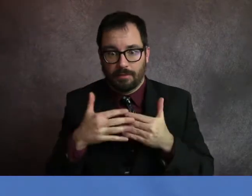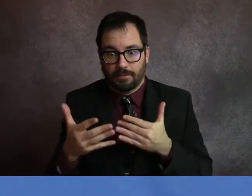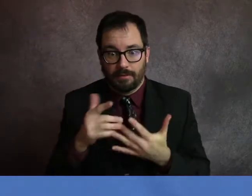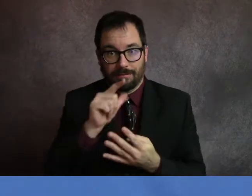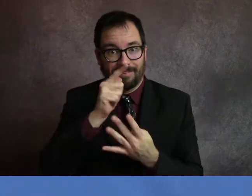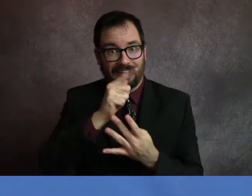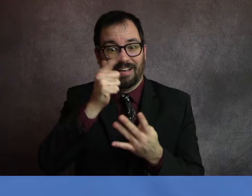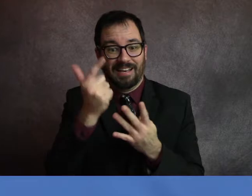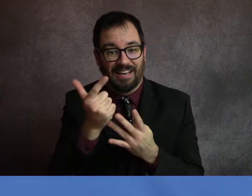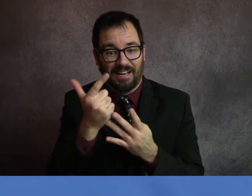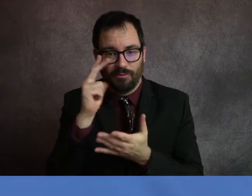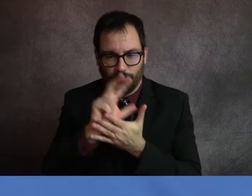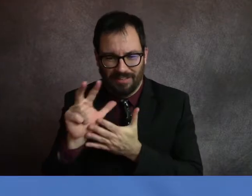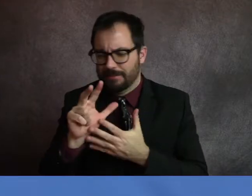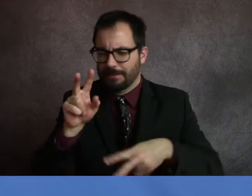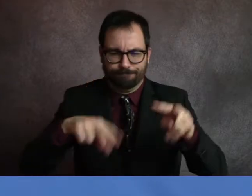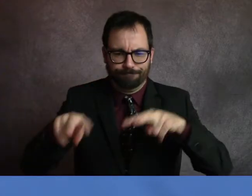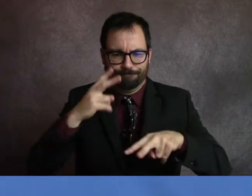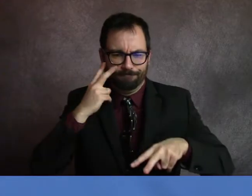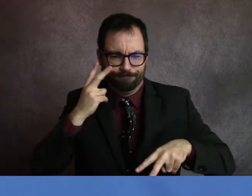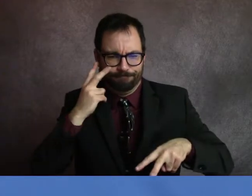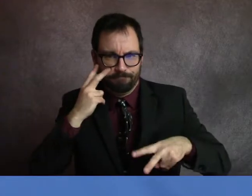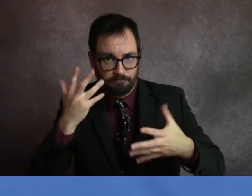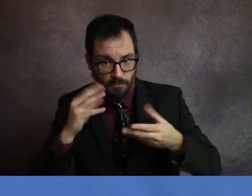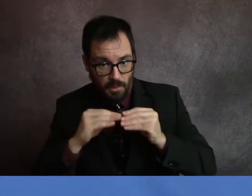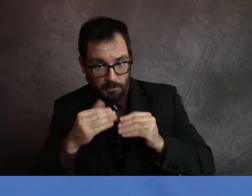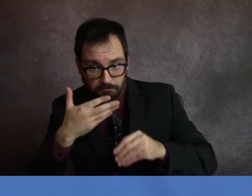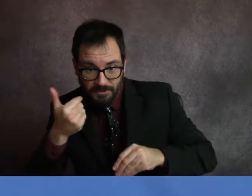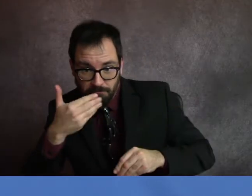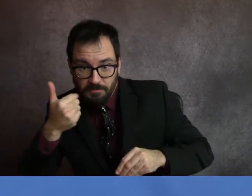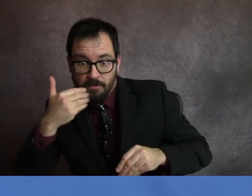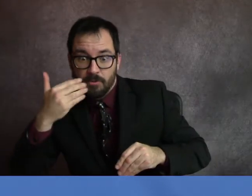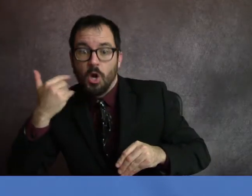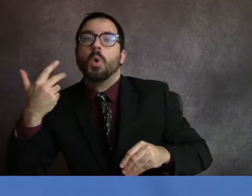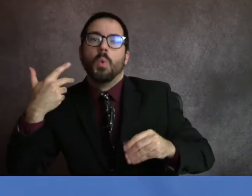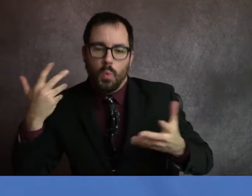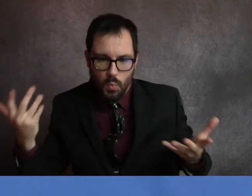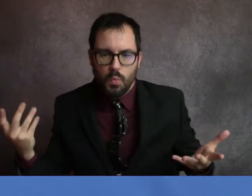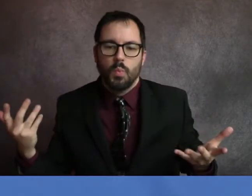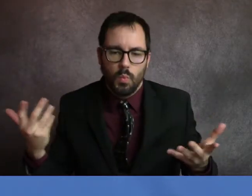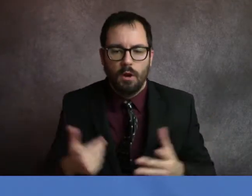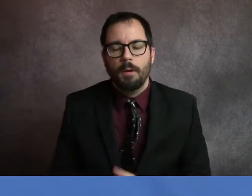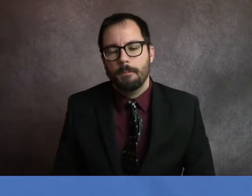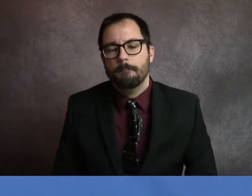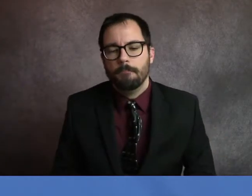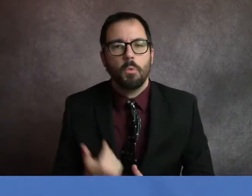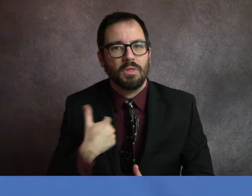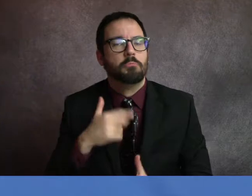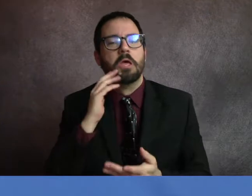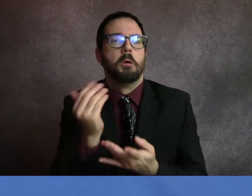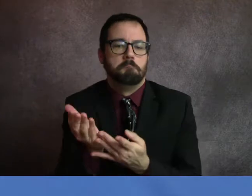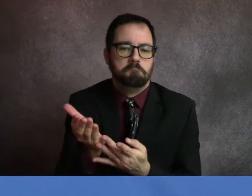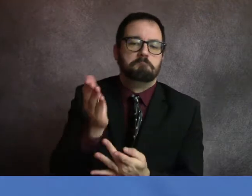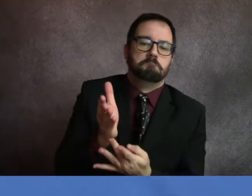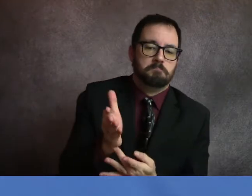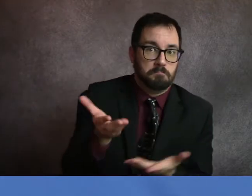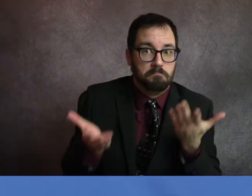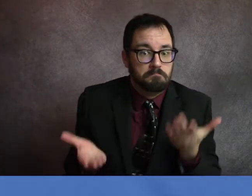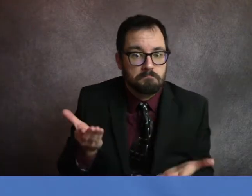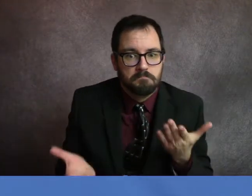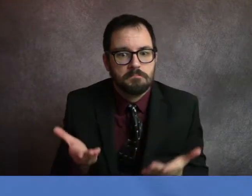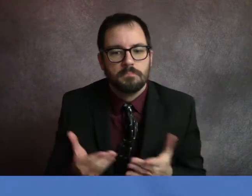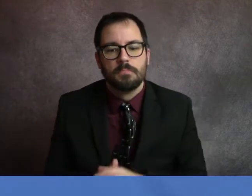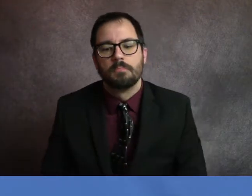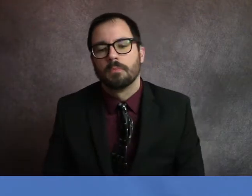Boston. If these metrics have moved in the right direction, and we hope they will, we will lift these restrictions. Some of the